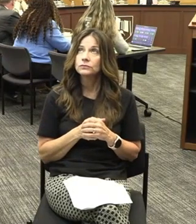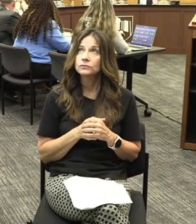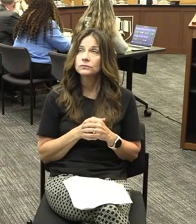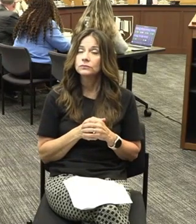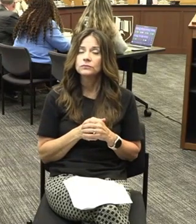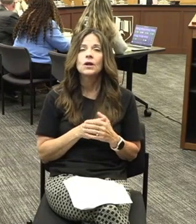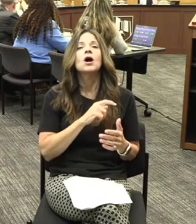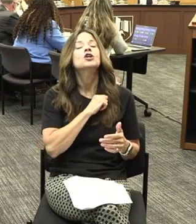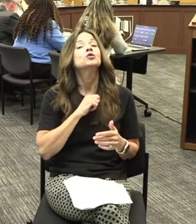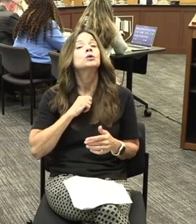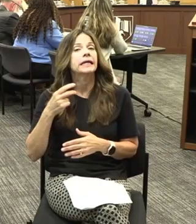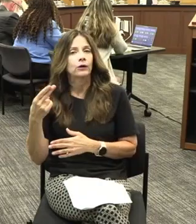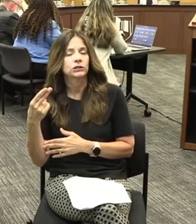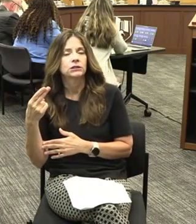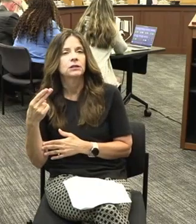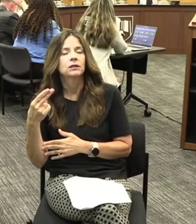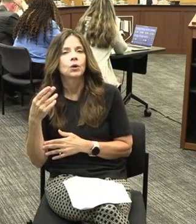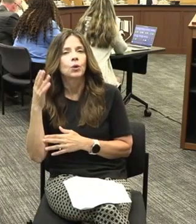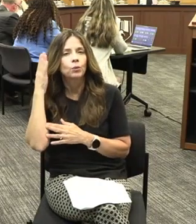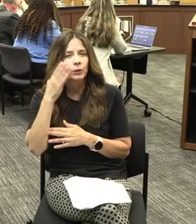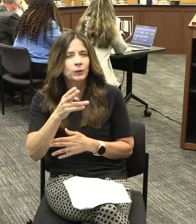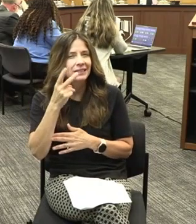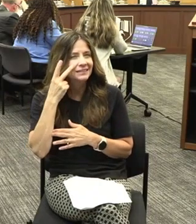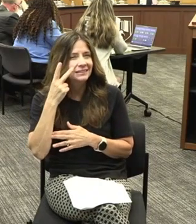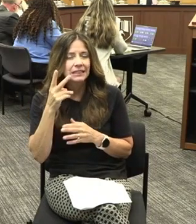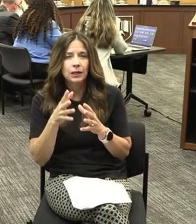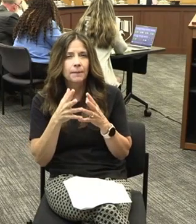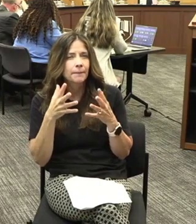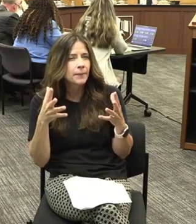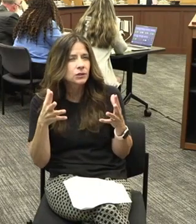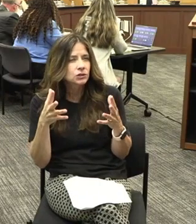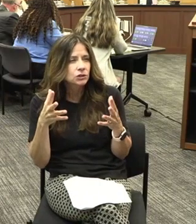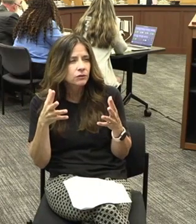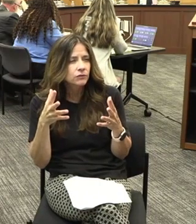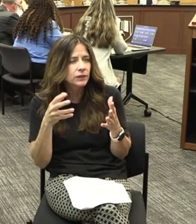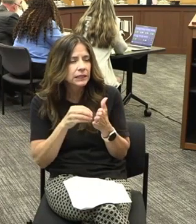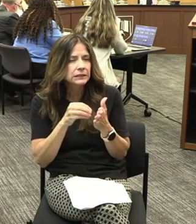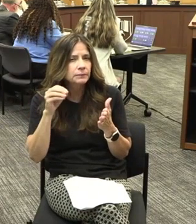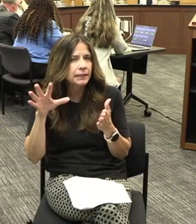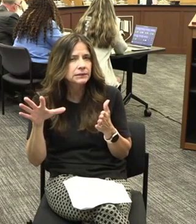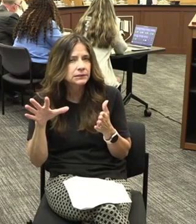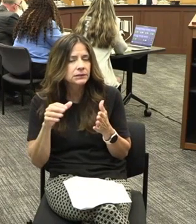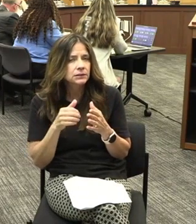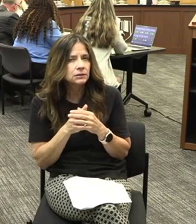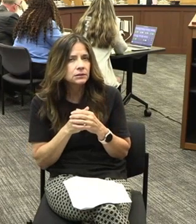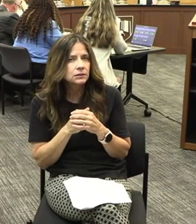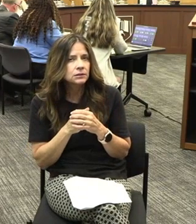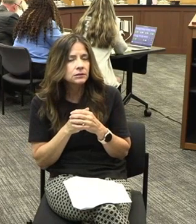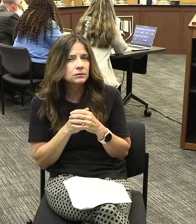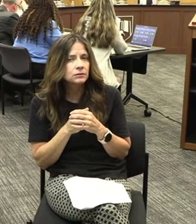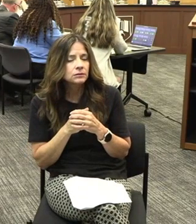Will we see much of an expense to redo this? And